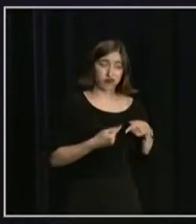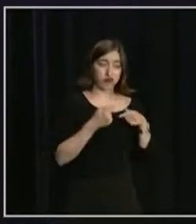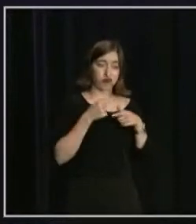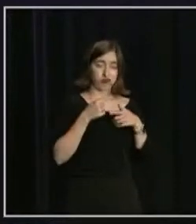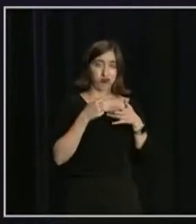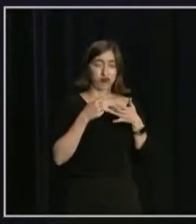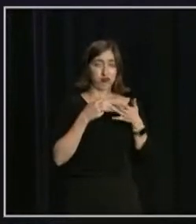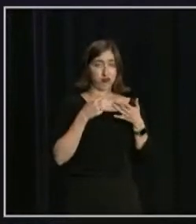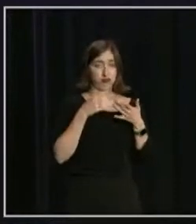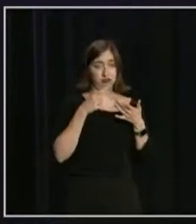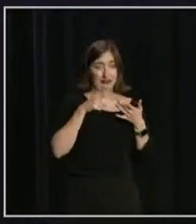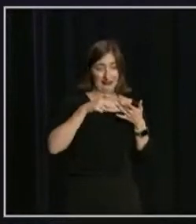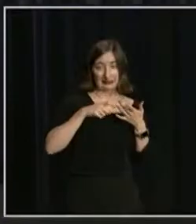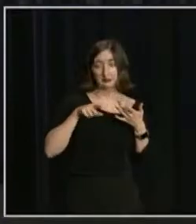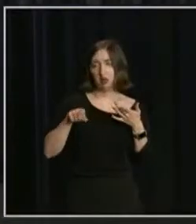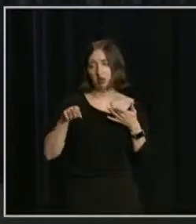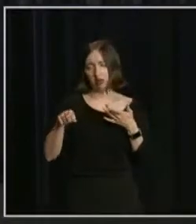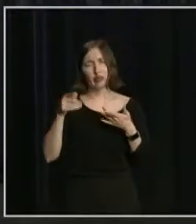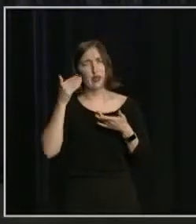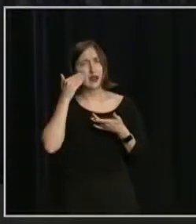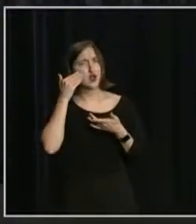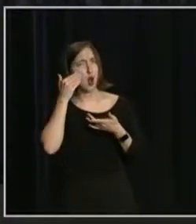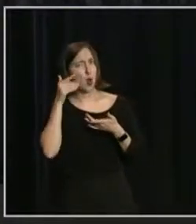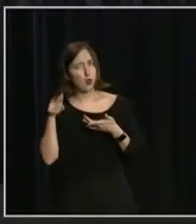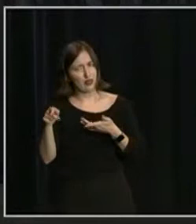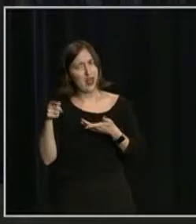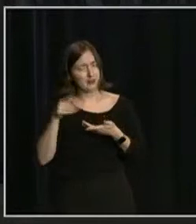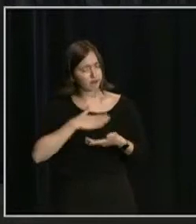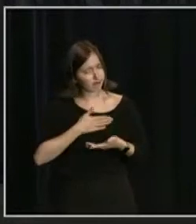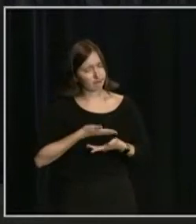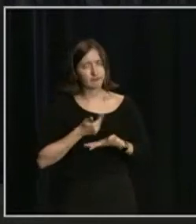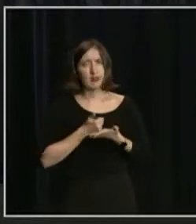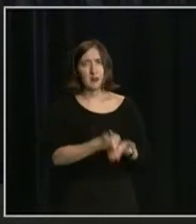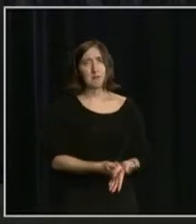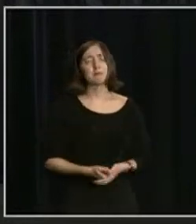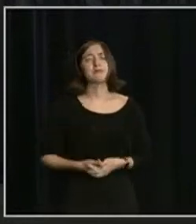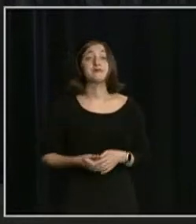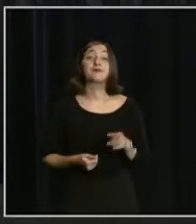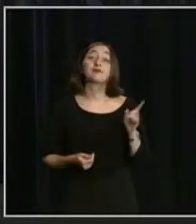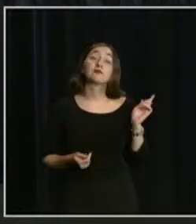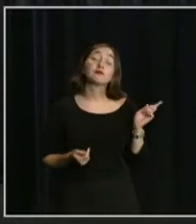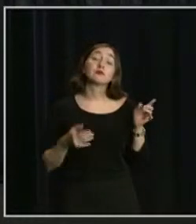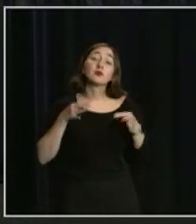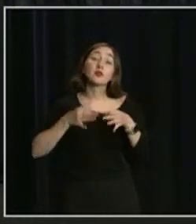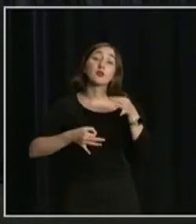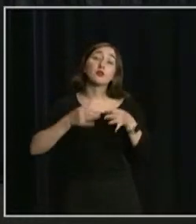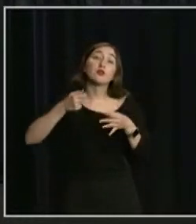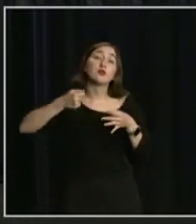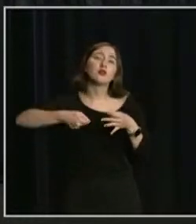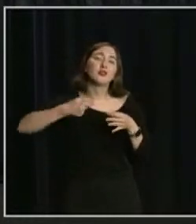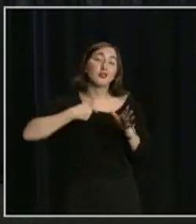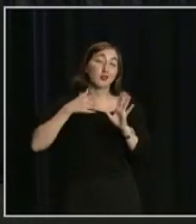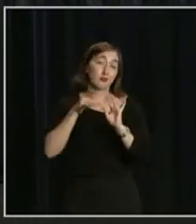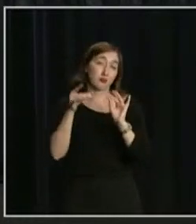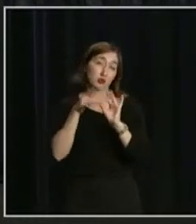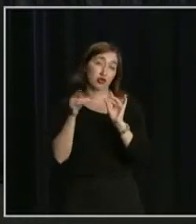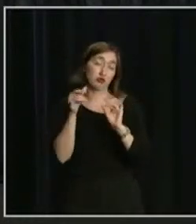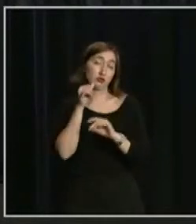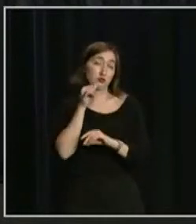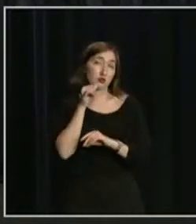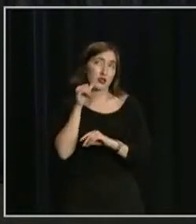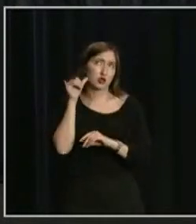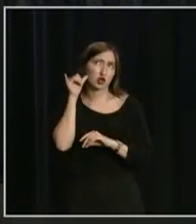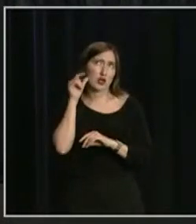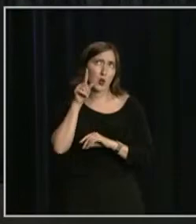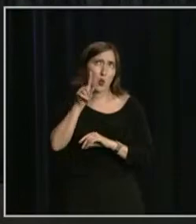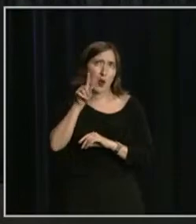top of mind for them. Let me say one quick thing about the military. Order went out, I think yesterday, that have the 1.4